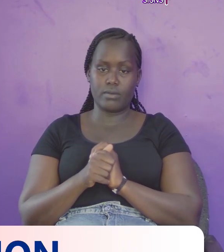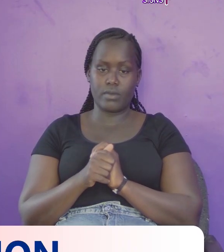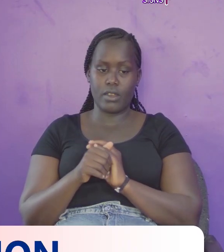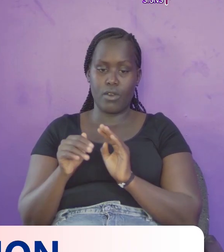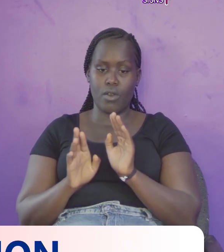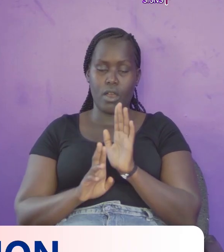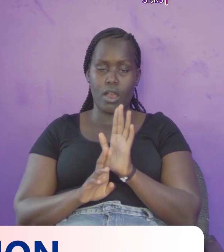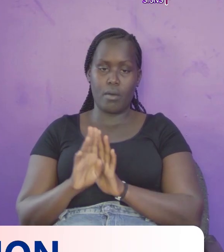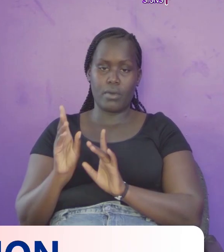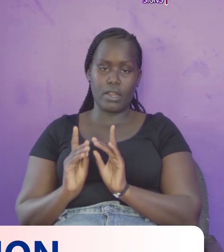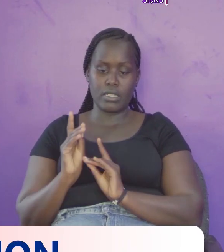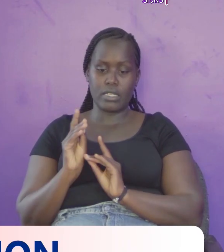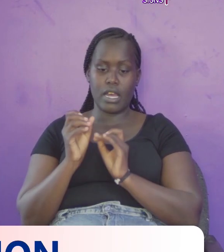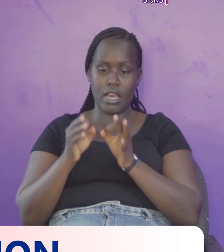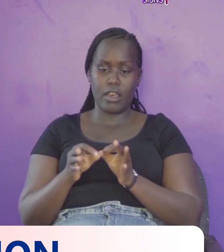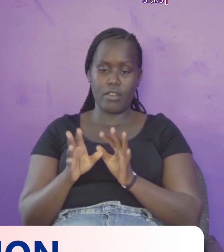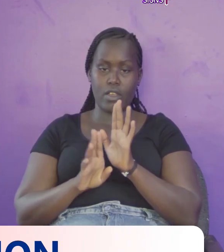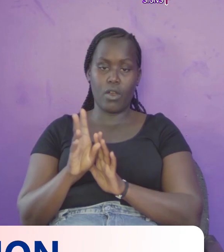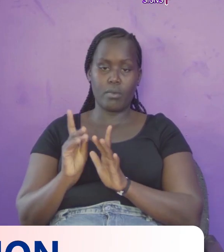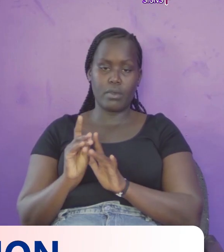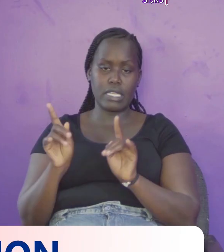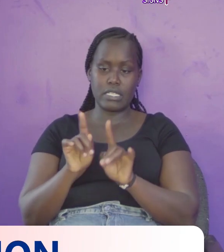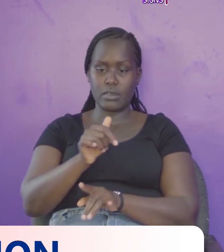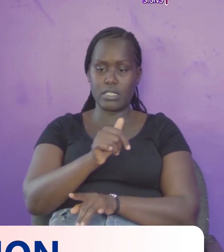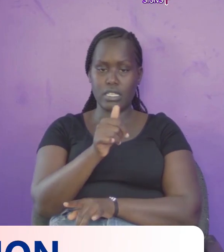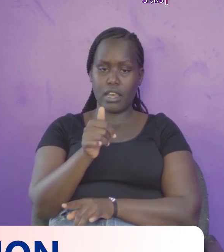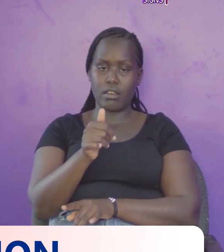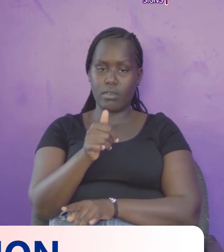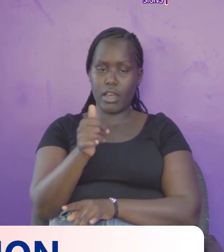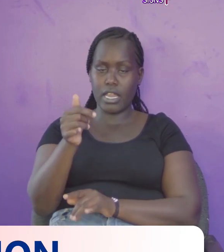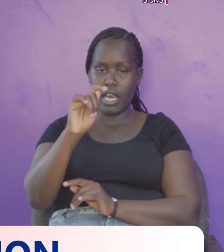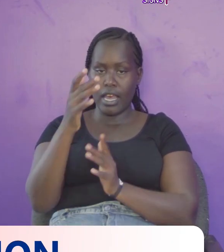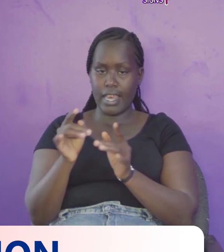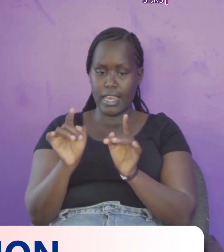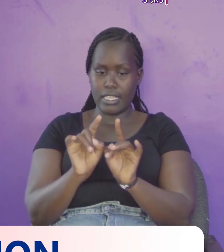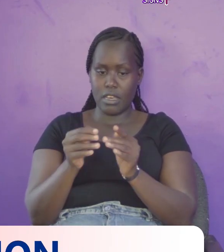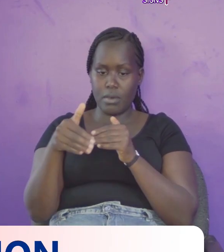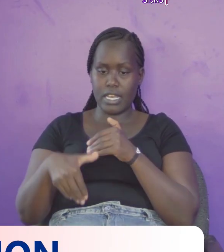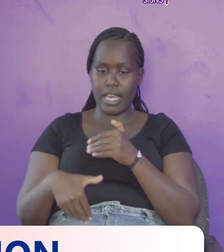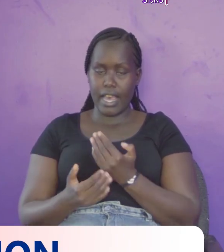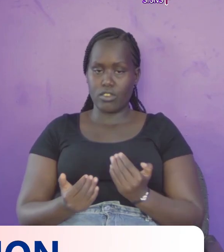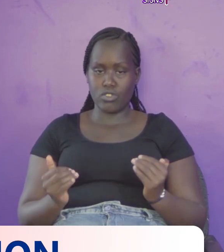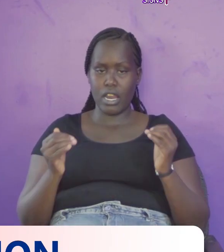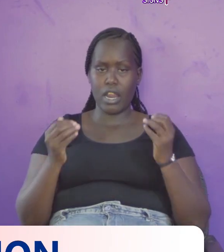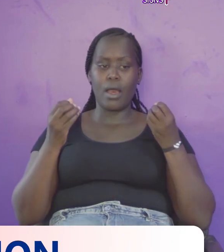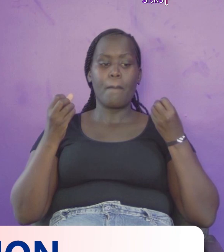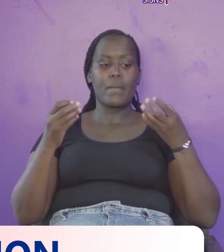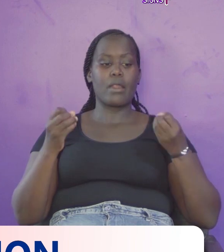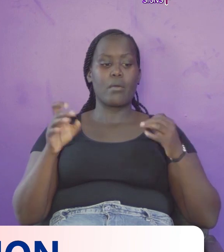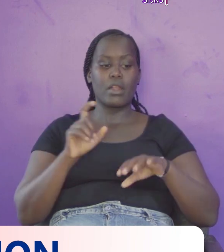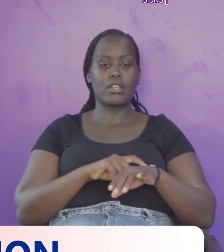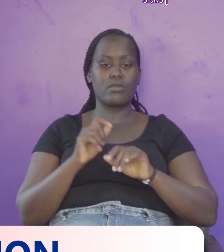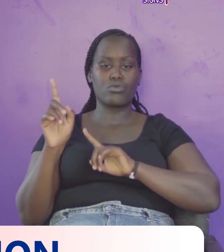updated. If they were updated like any other Kenyan, because hata mtoto mdogo, Mr. Jonah, many times we travel with